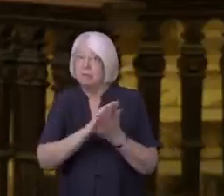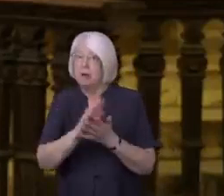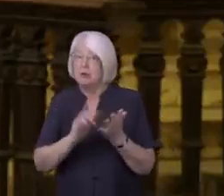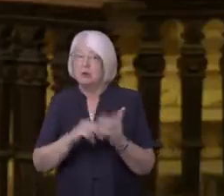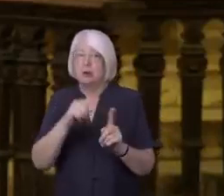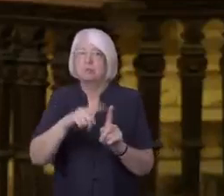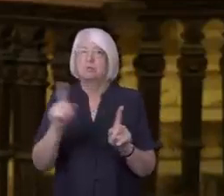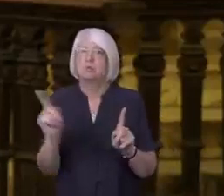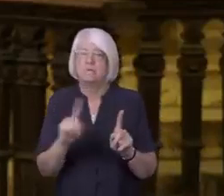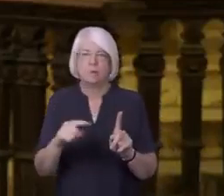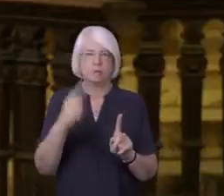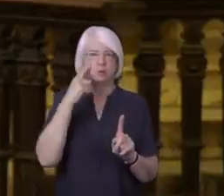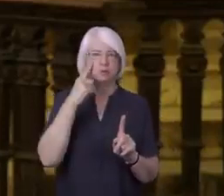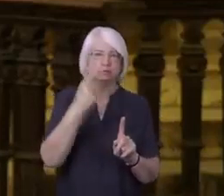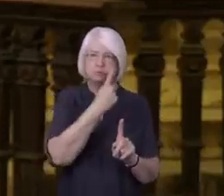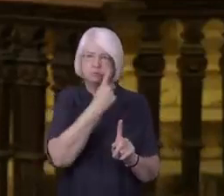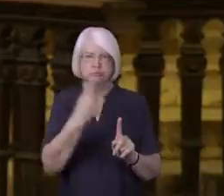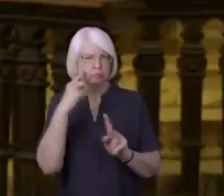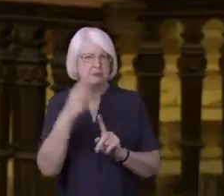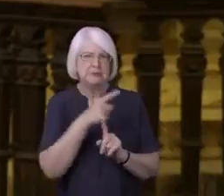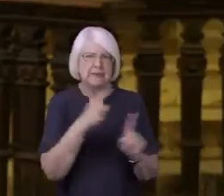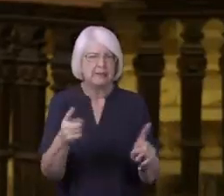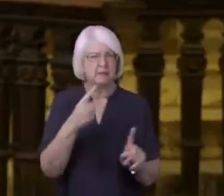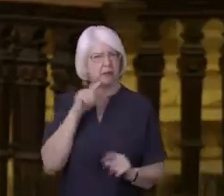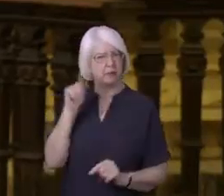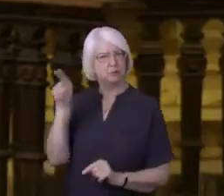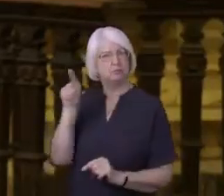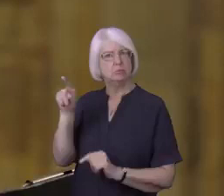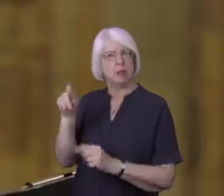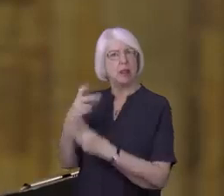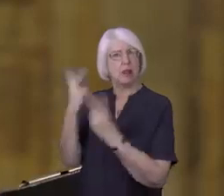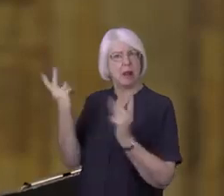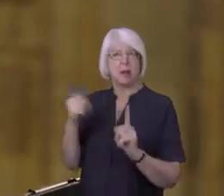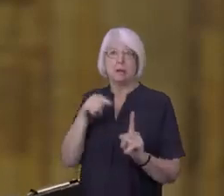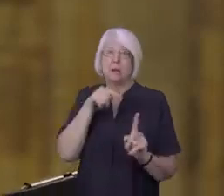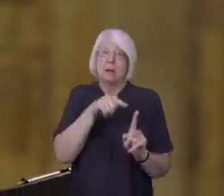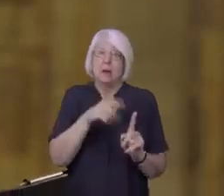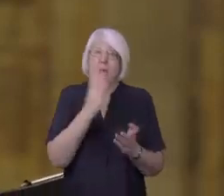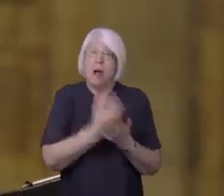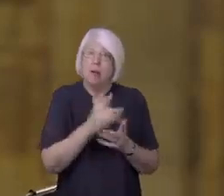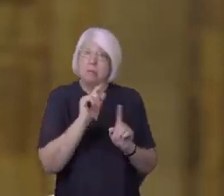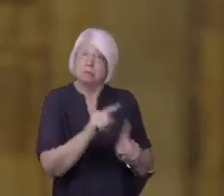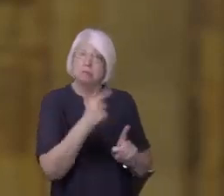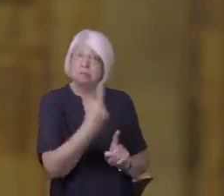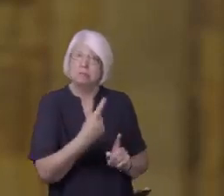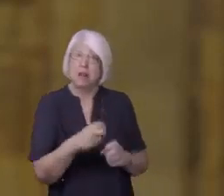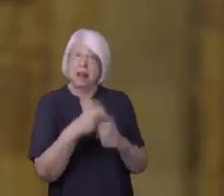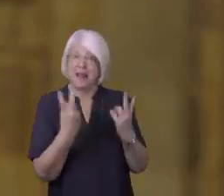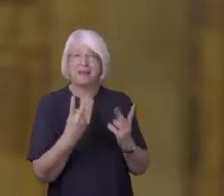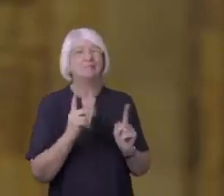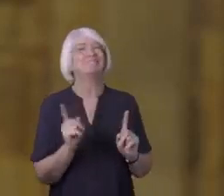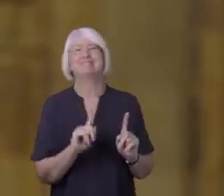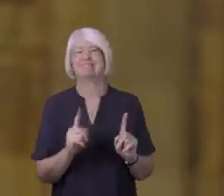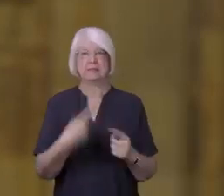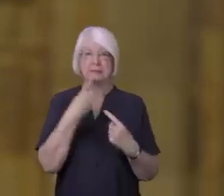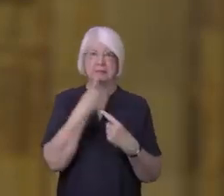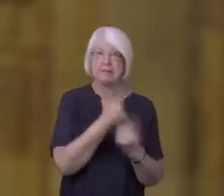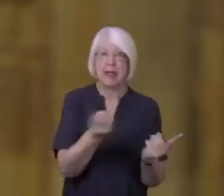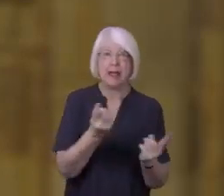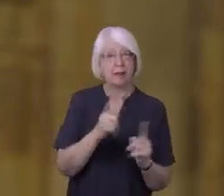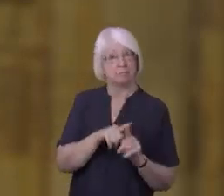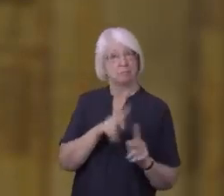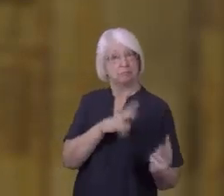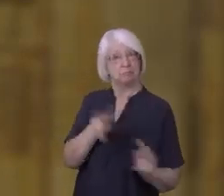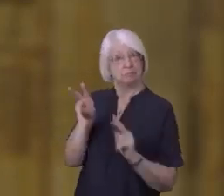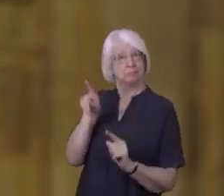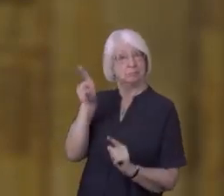witness to testify to the light so that all might believe through him. He himself was not the light, but he came to testify to the